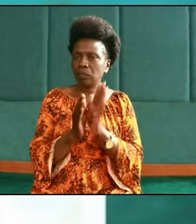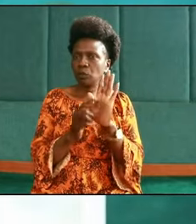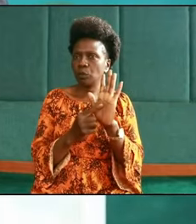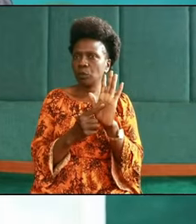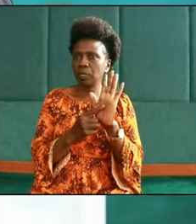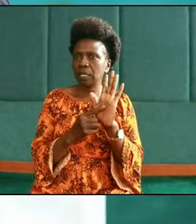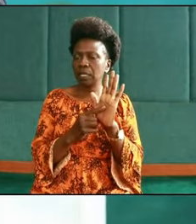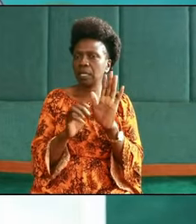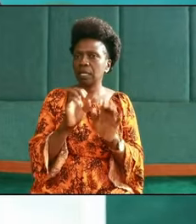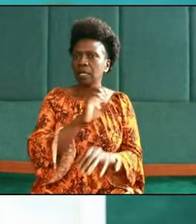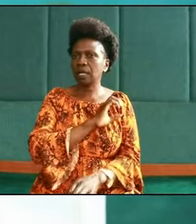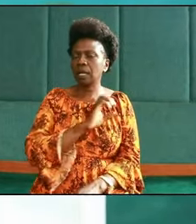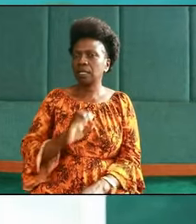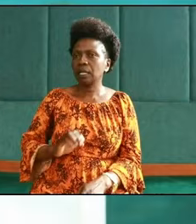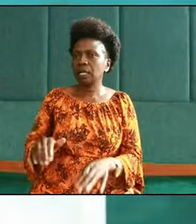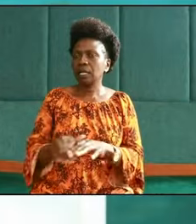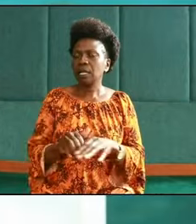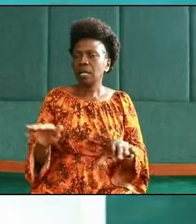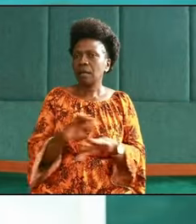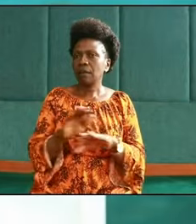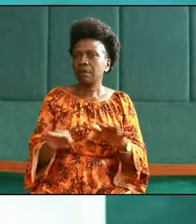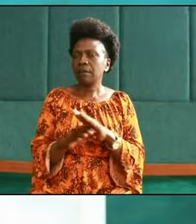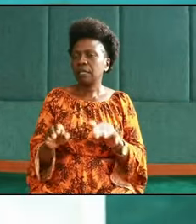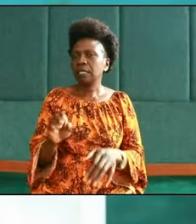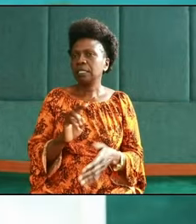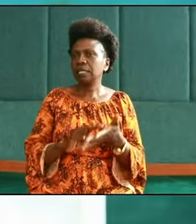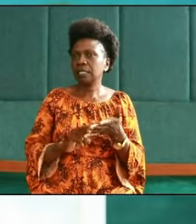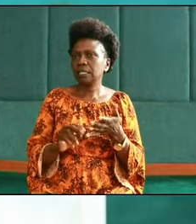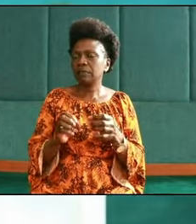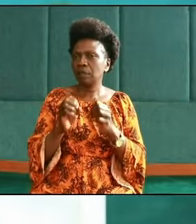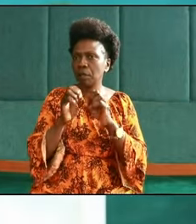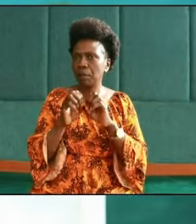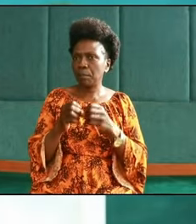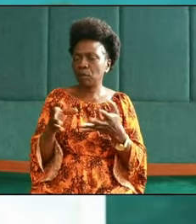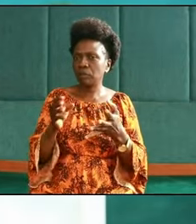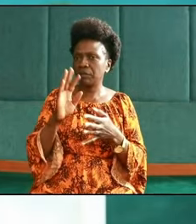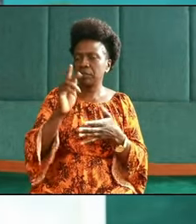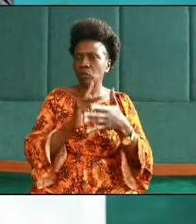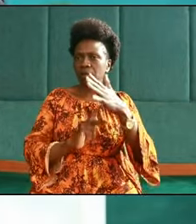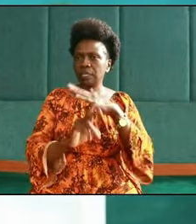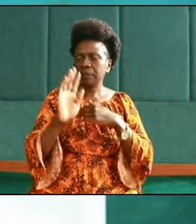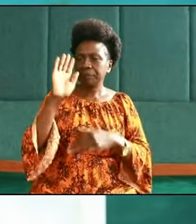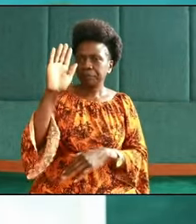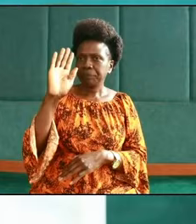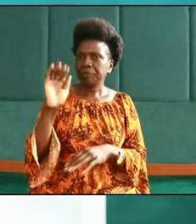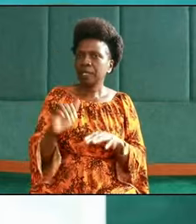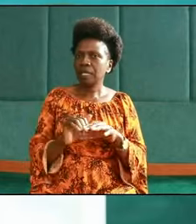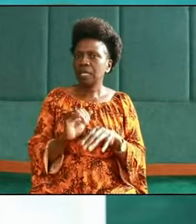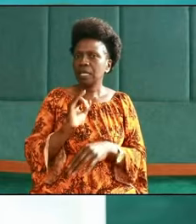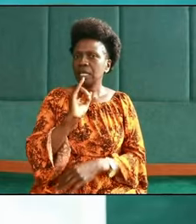showing Christ in every text or in most of his prophecy. He